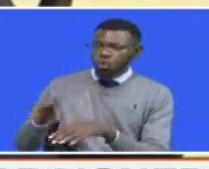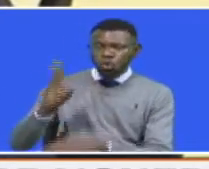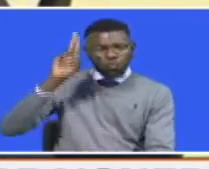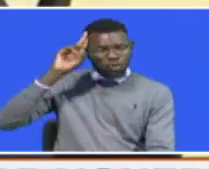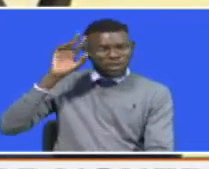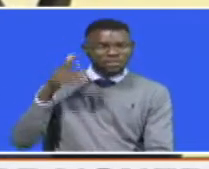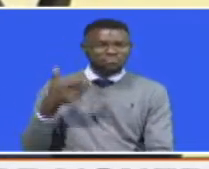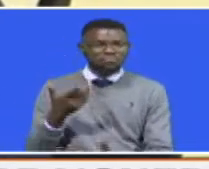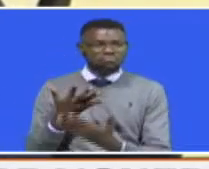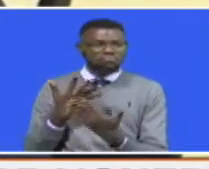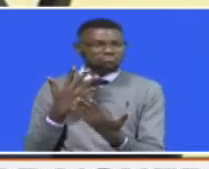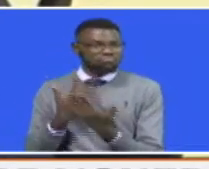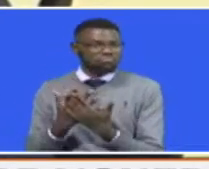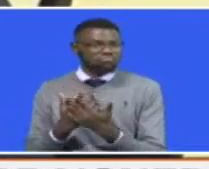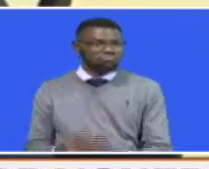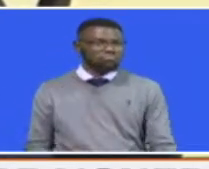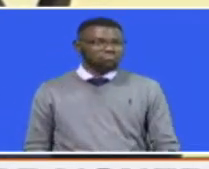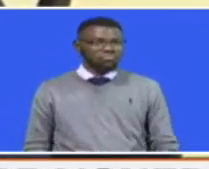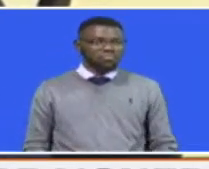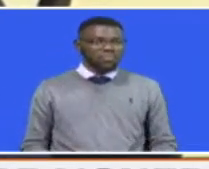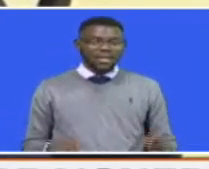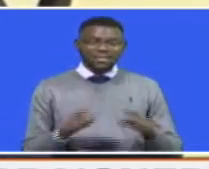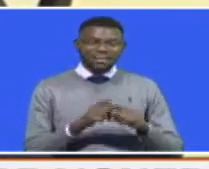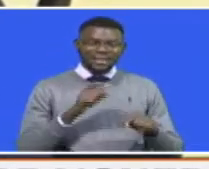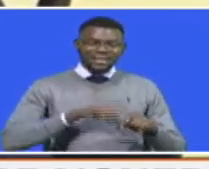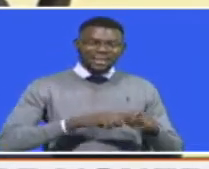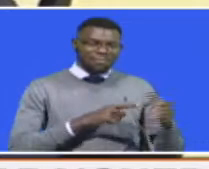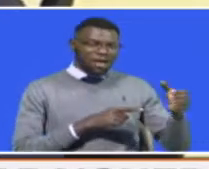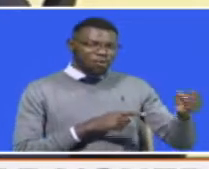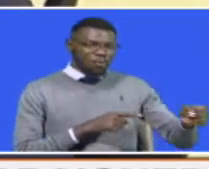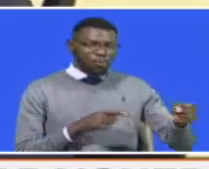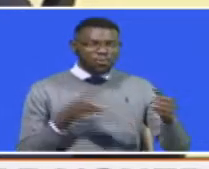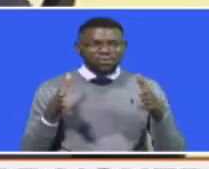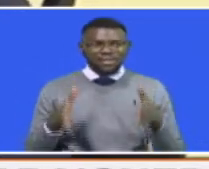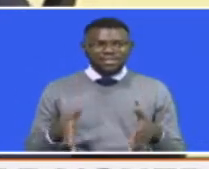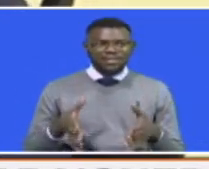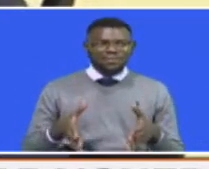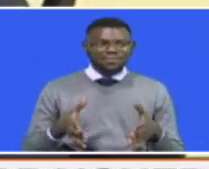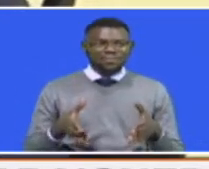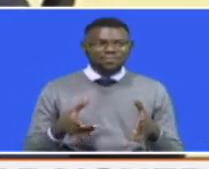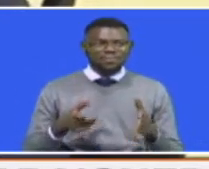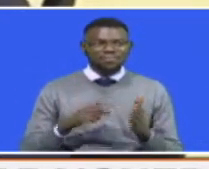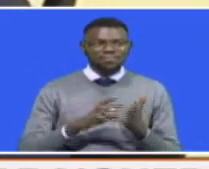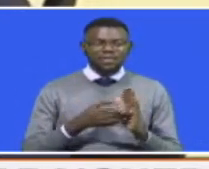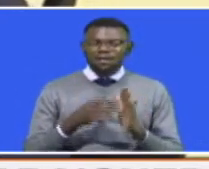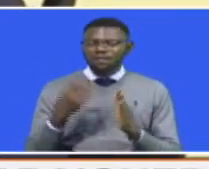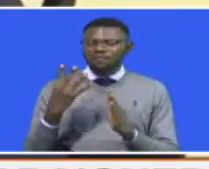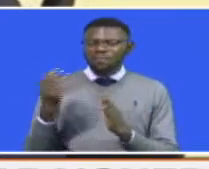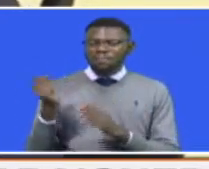For avoidance of doubt, the detention period herein shall lapse on the 4th May